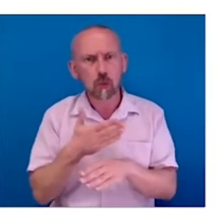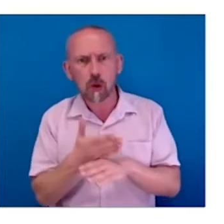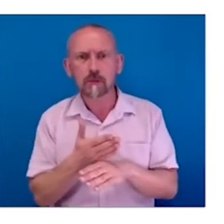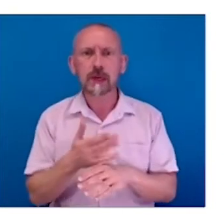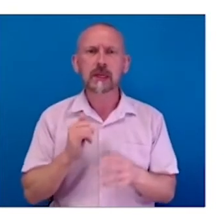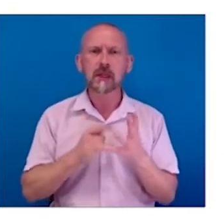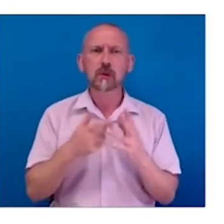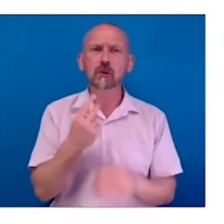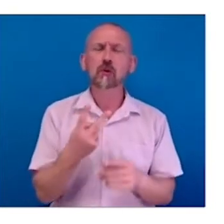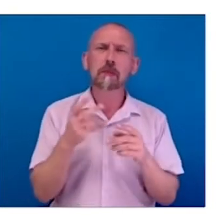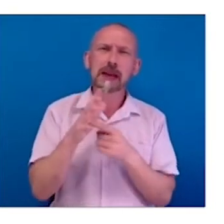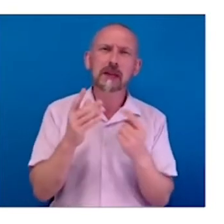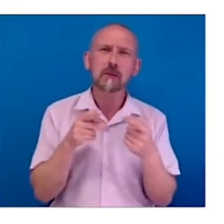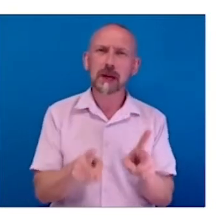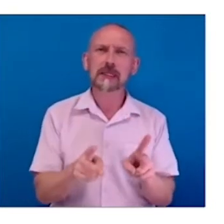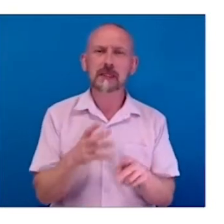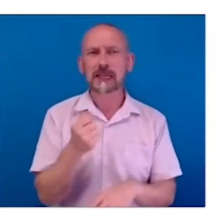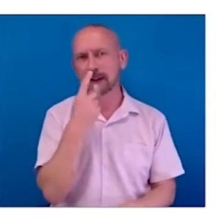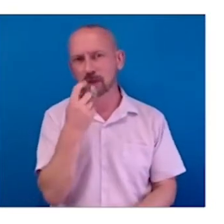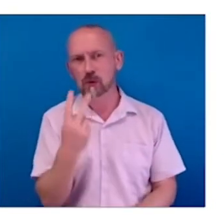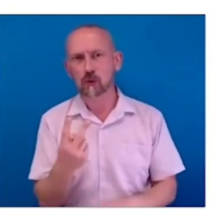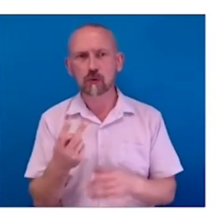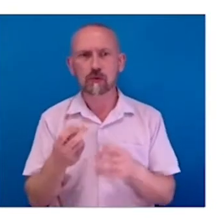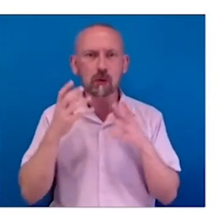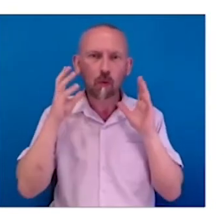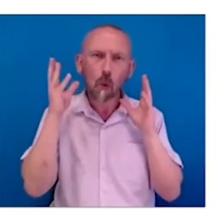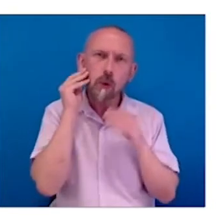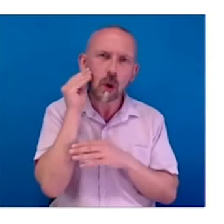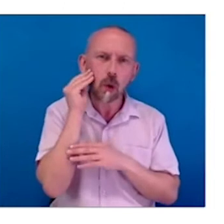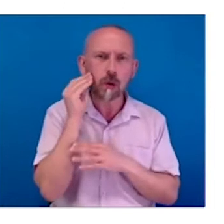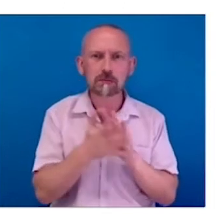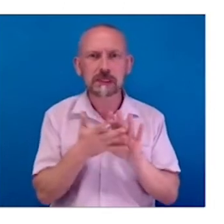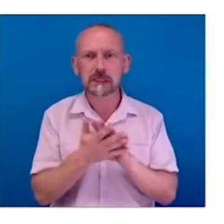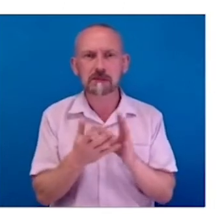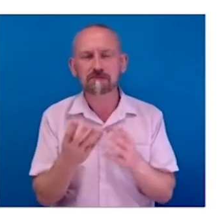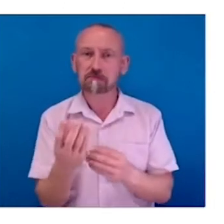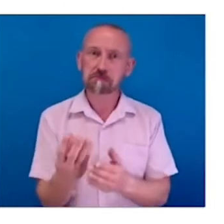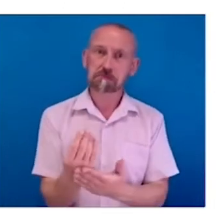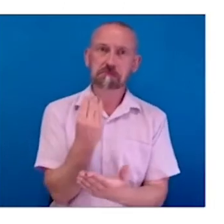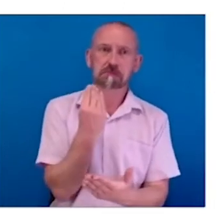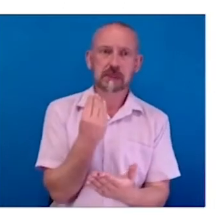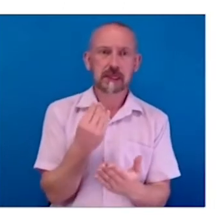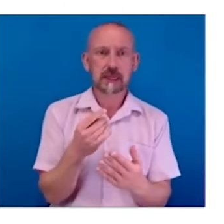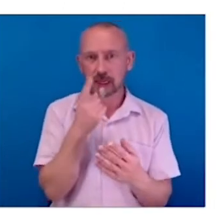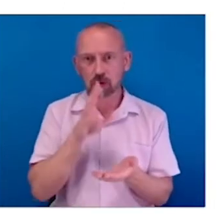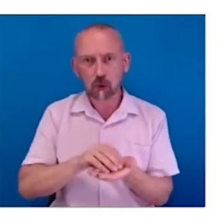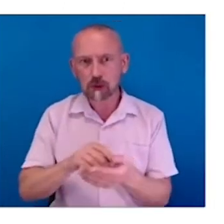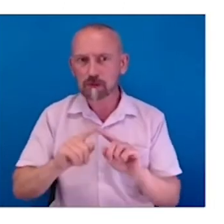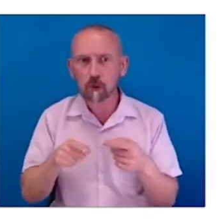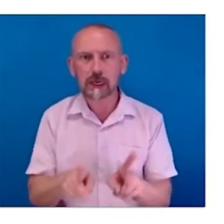in the most convenient and useful form, whether that be a CD or files on a memory stick or streamed